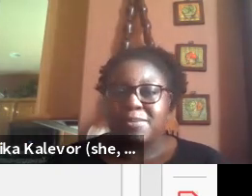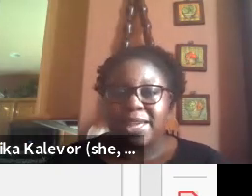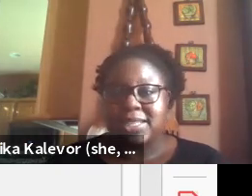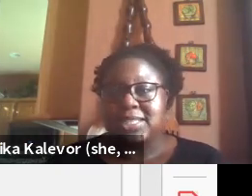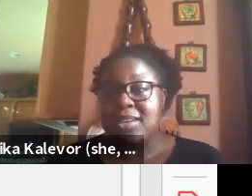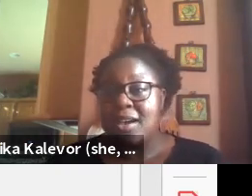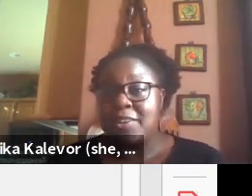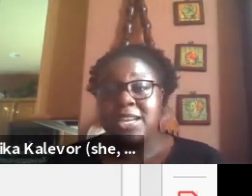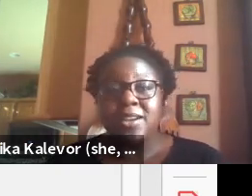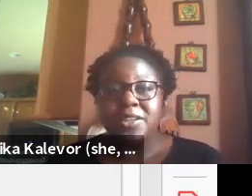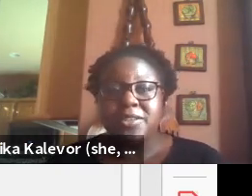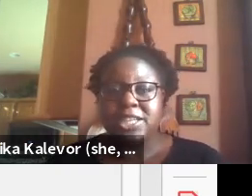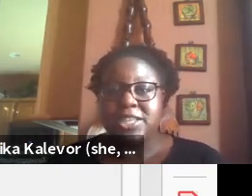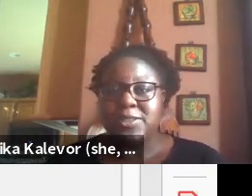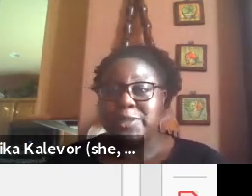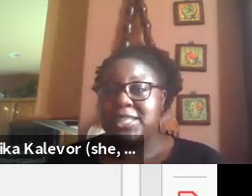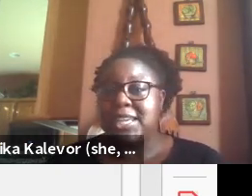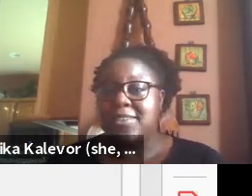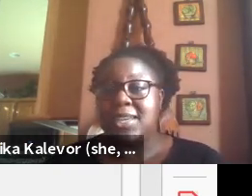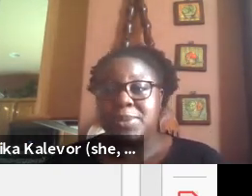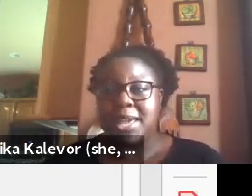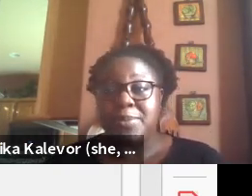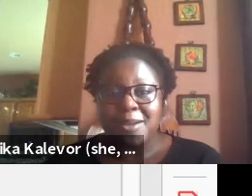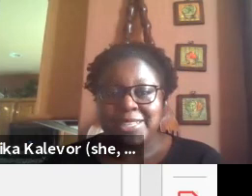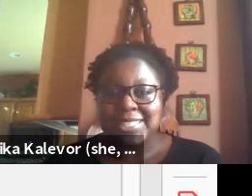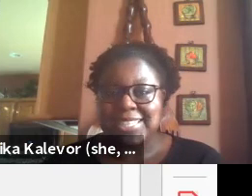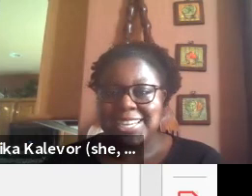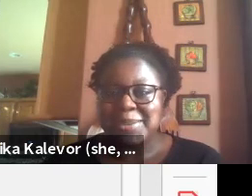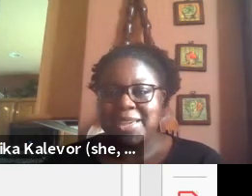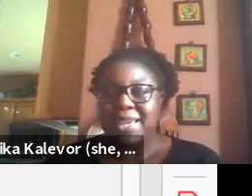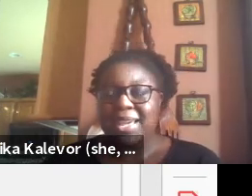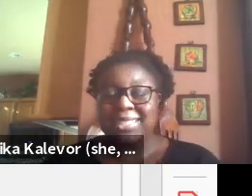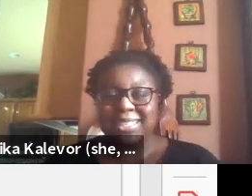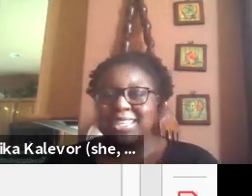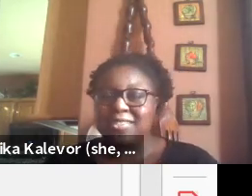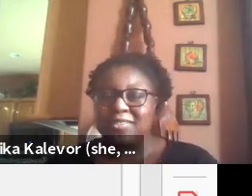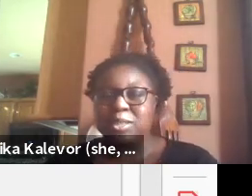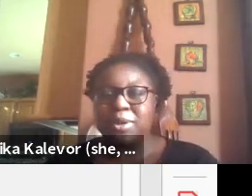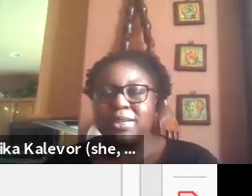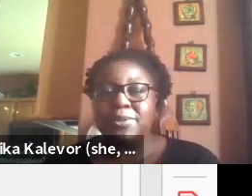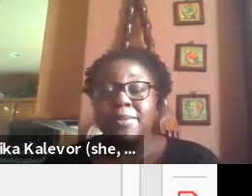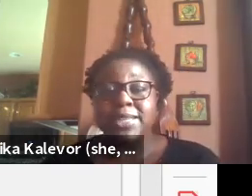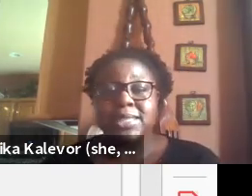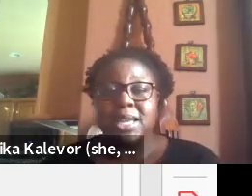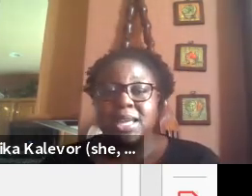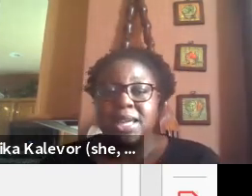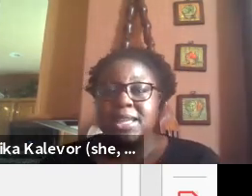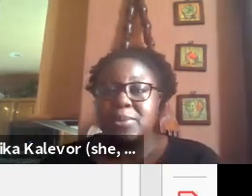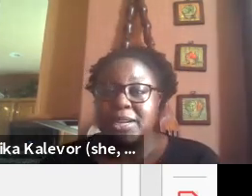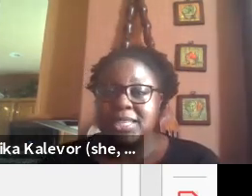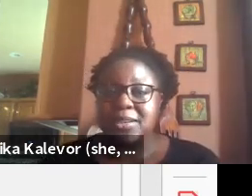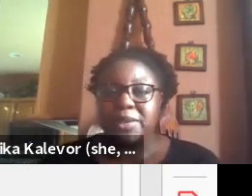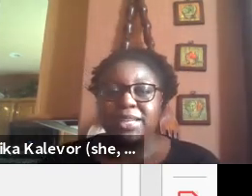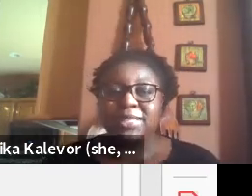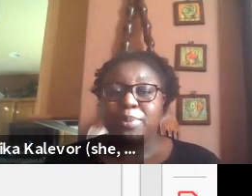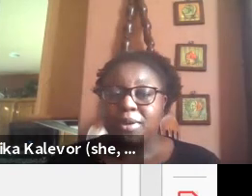the uranium mines in Navajo nations, which the EPA promised to clean up is still an unfulfilled promise. In